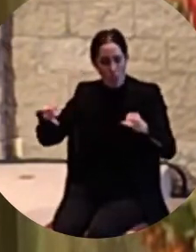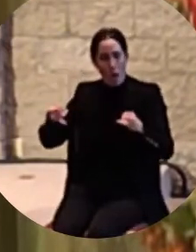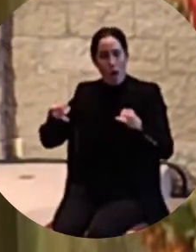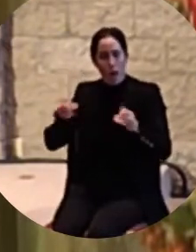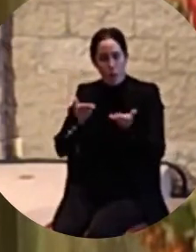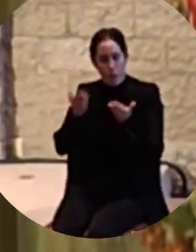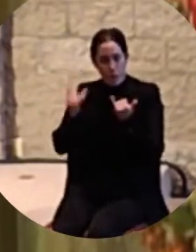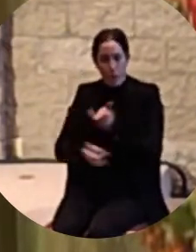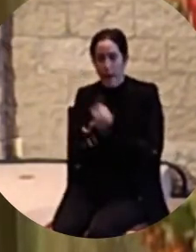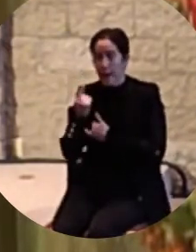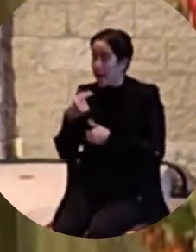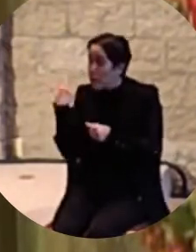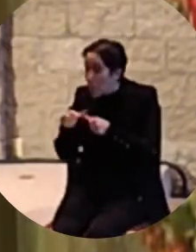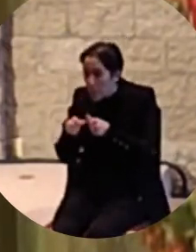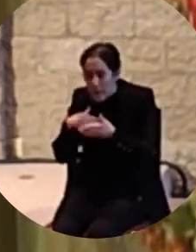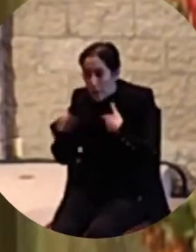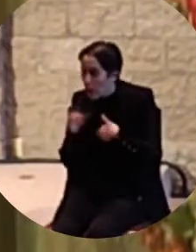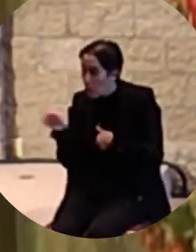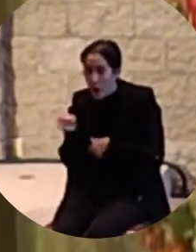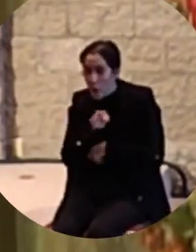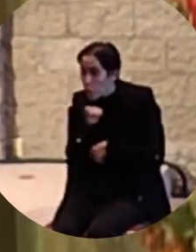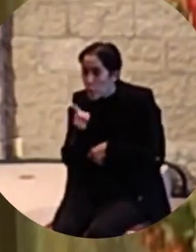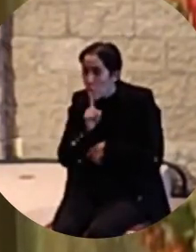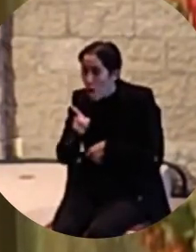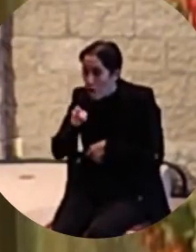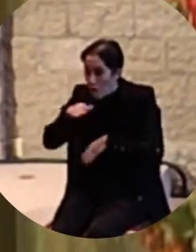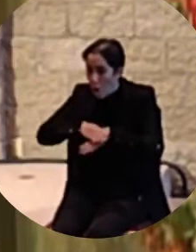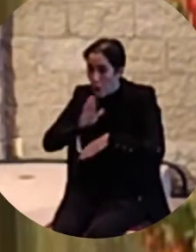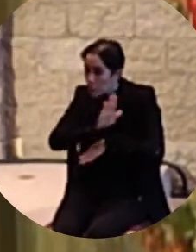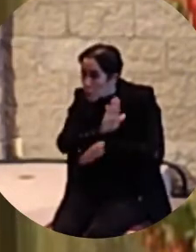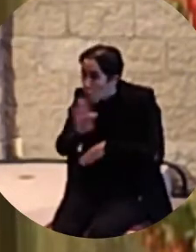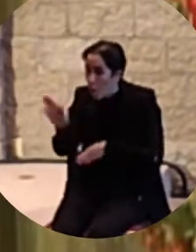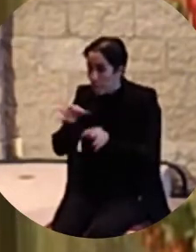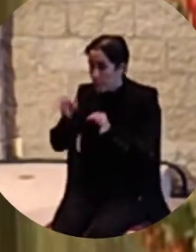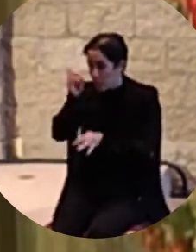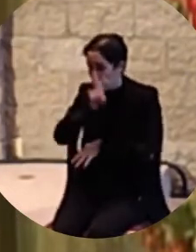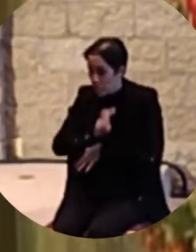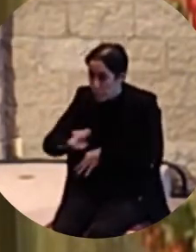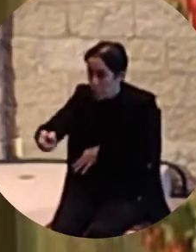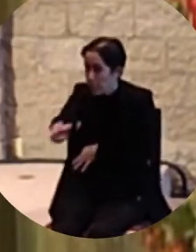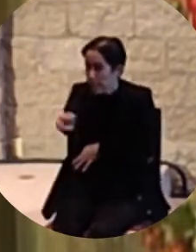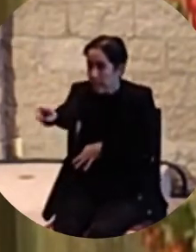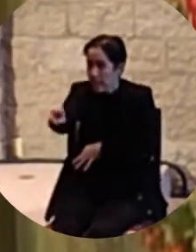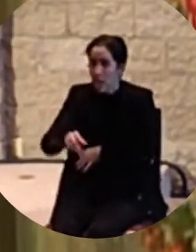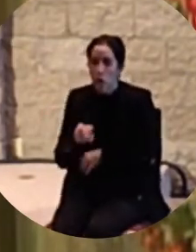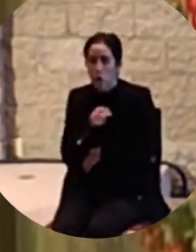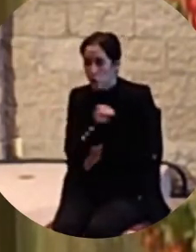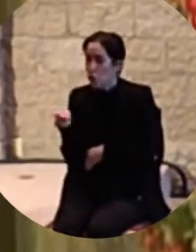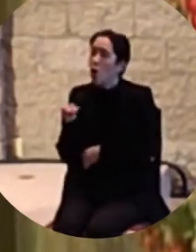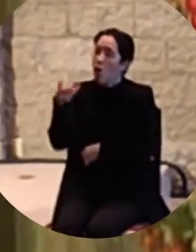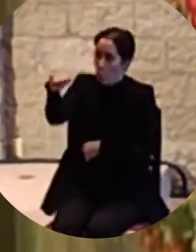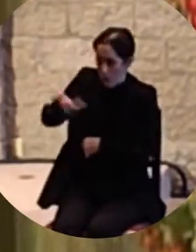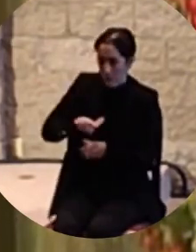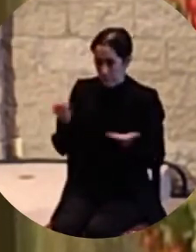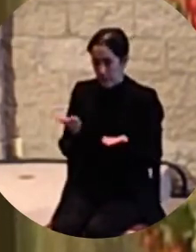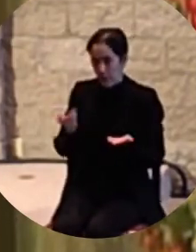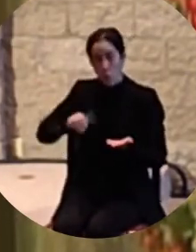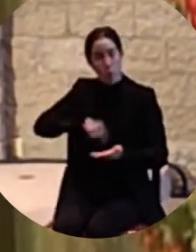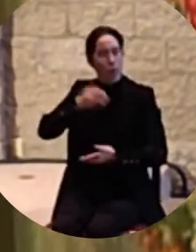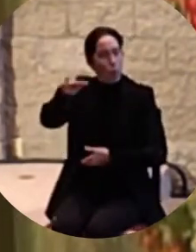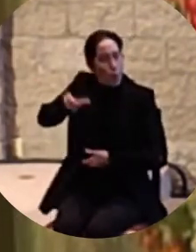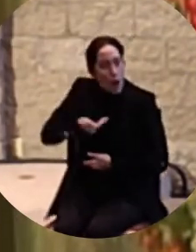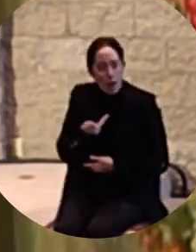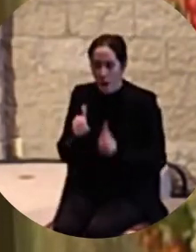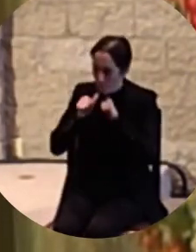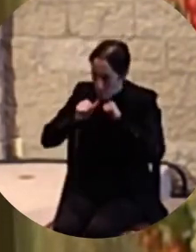spiritual journey, wherever that may be, you are welcome here. We welcome you, we bless you, and we behold the living